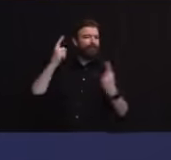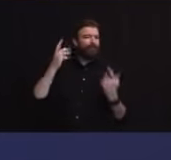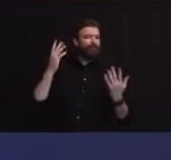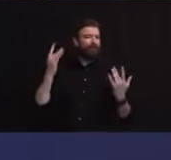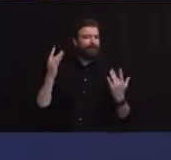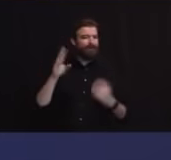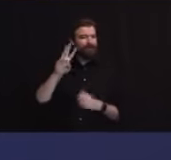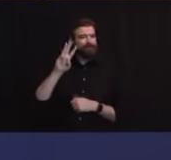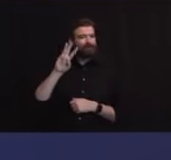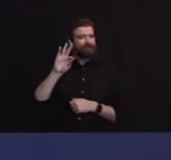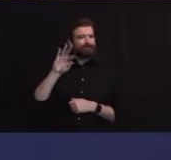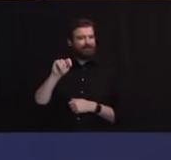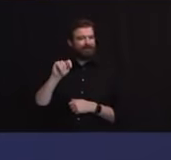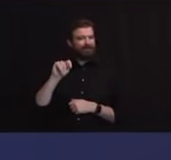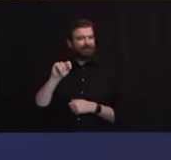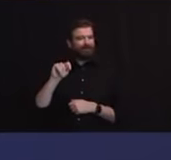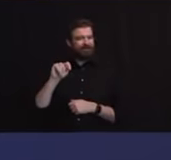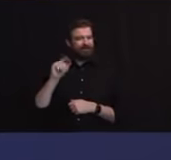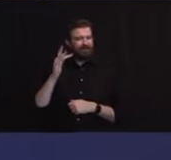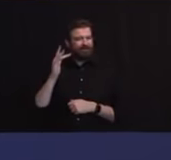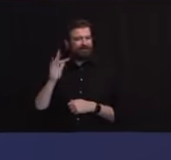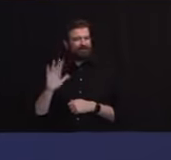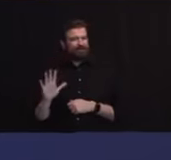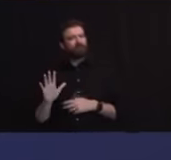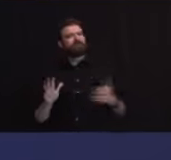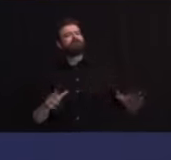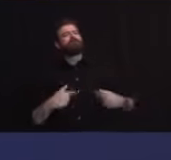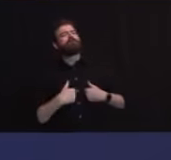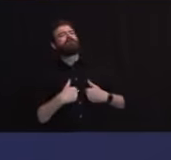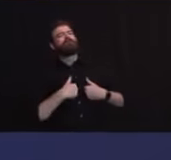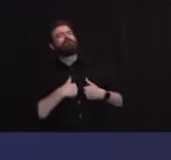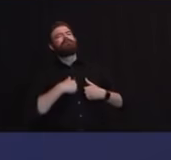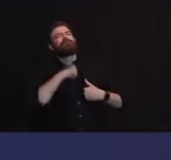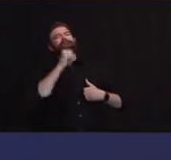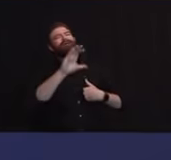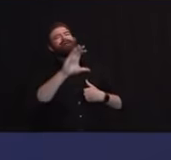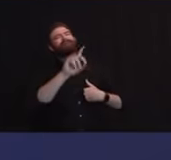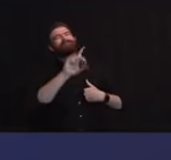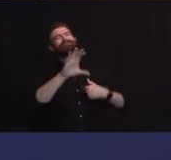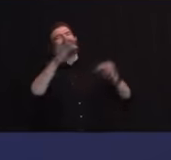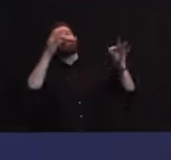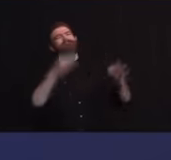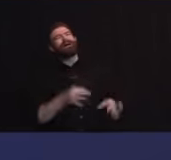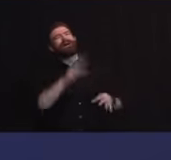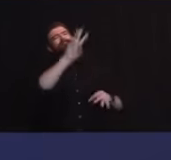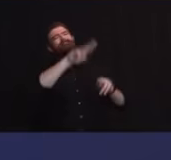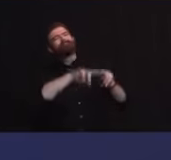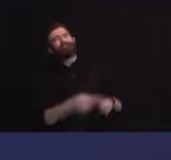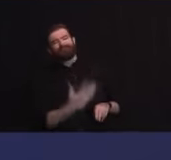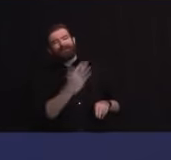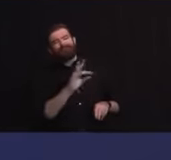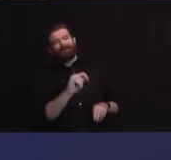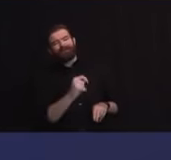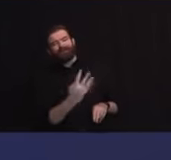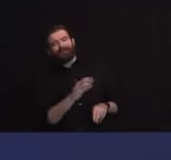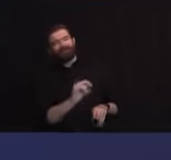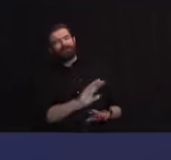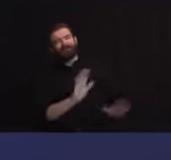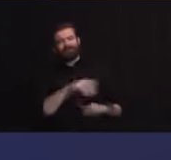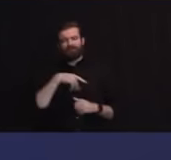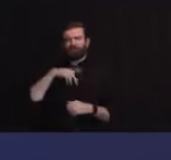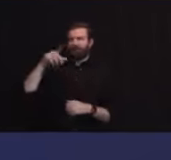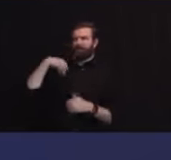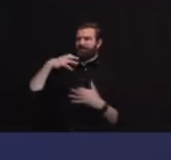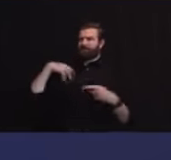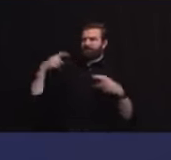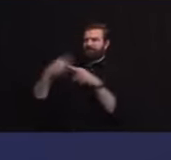feet. We don't run the CDC. So we would be going directly against the CDC's